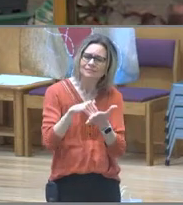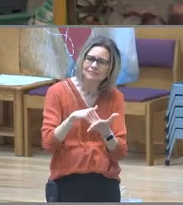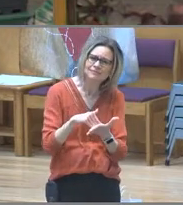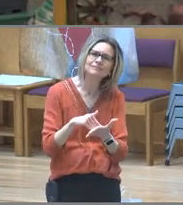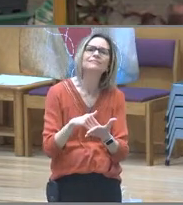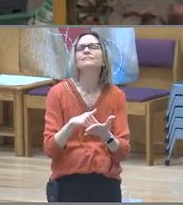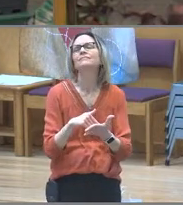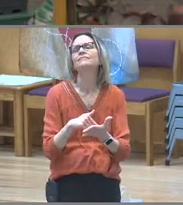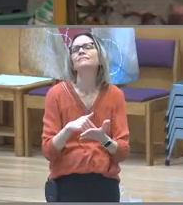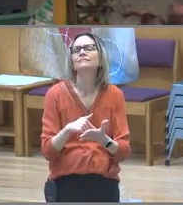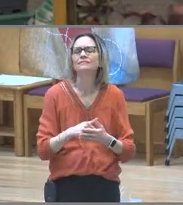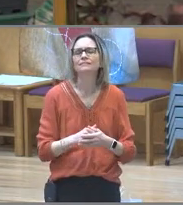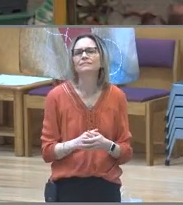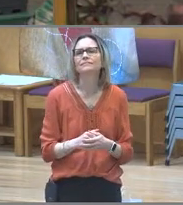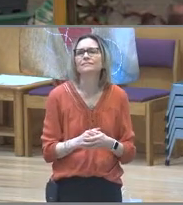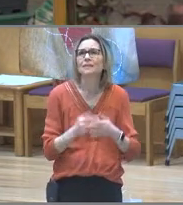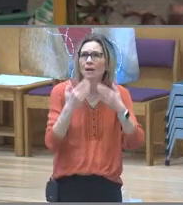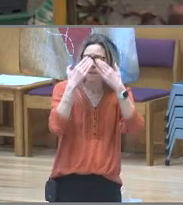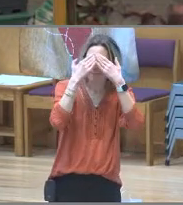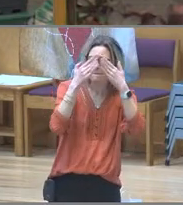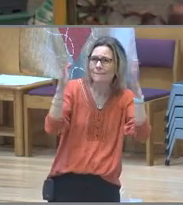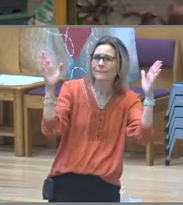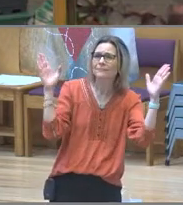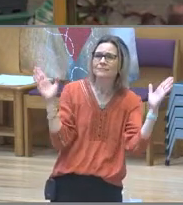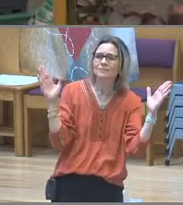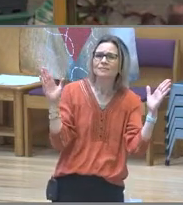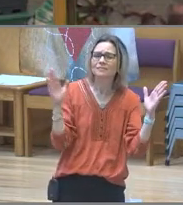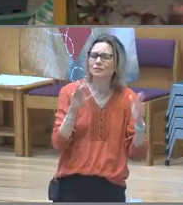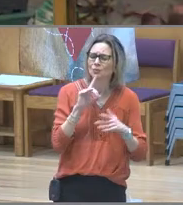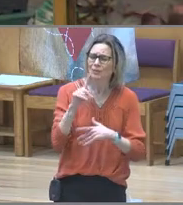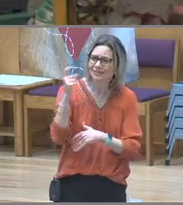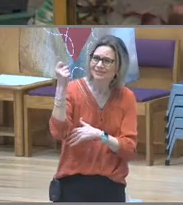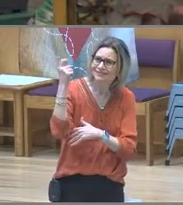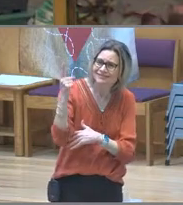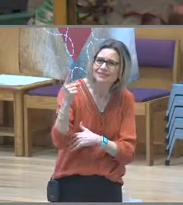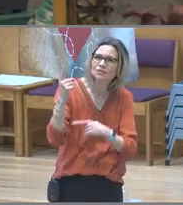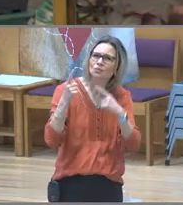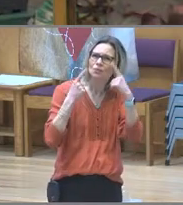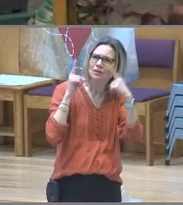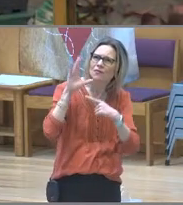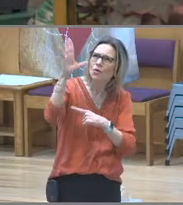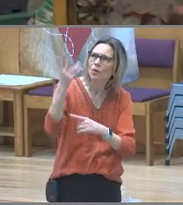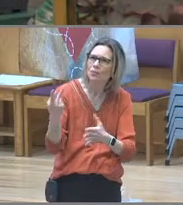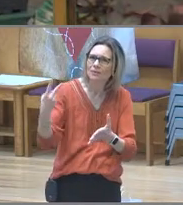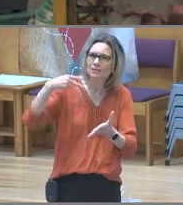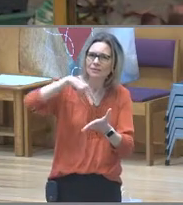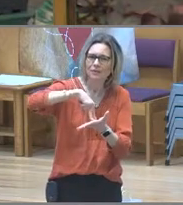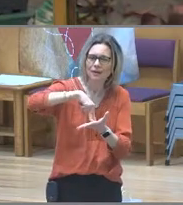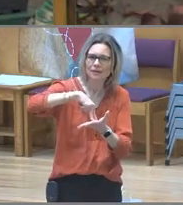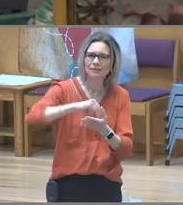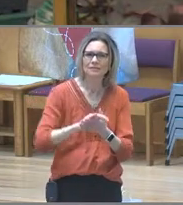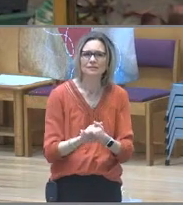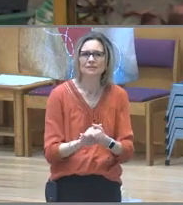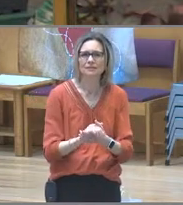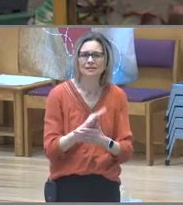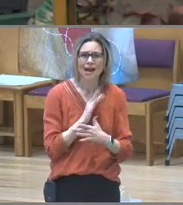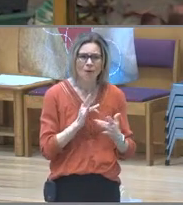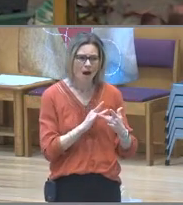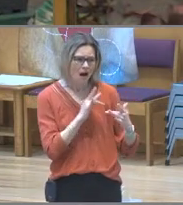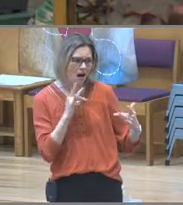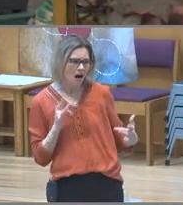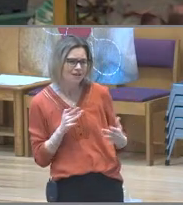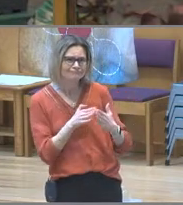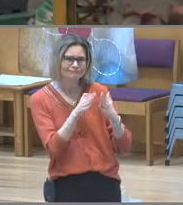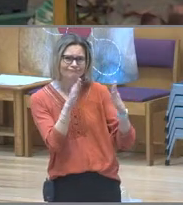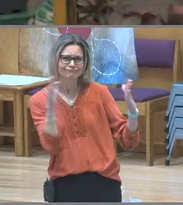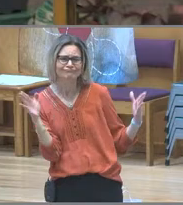of hallelujahs. Open our minds to embrace the wonder of your resurrection. Open our hearts to